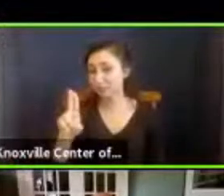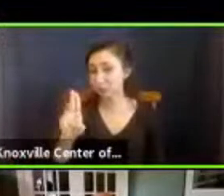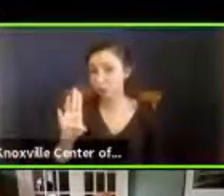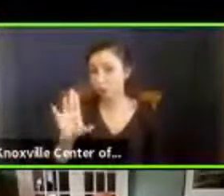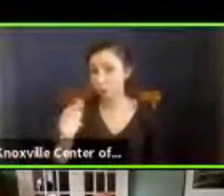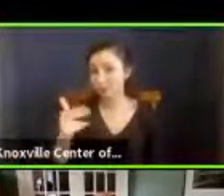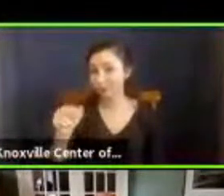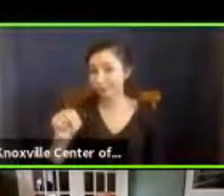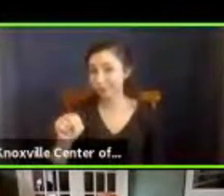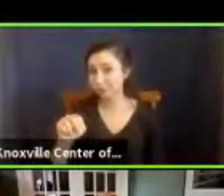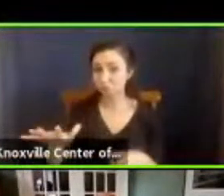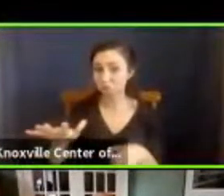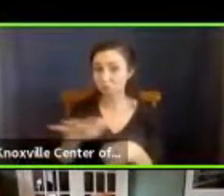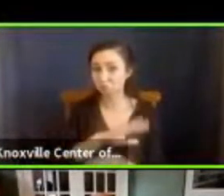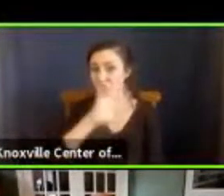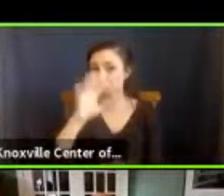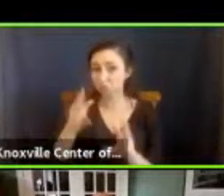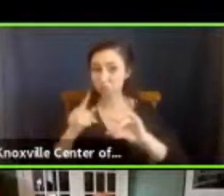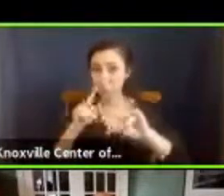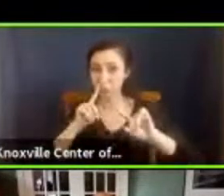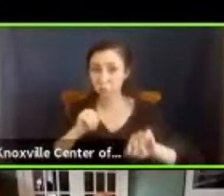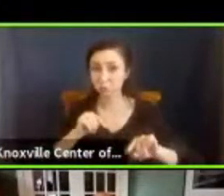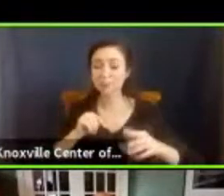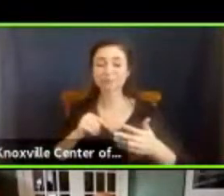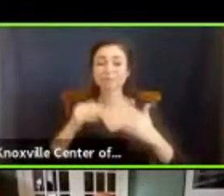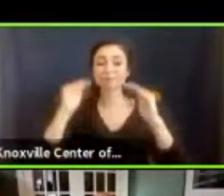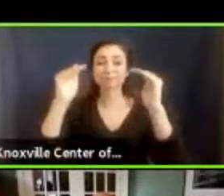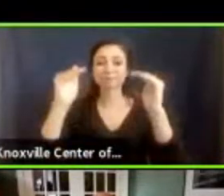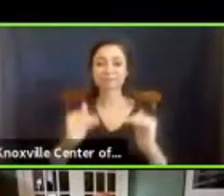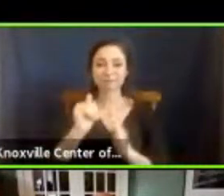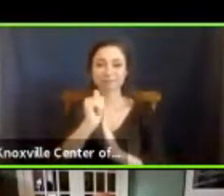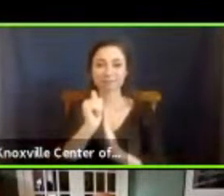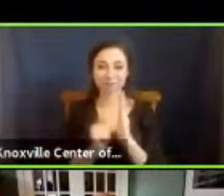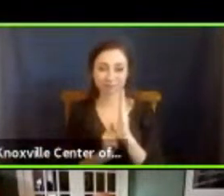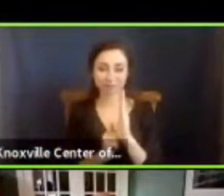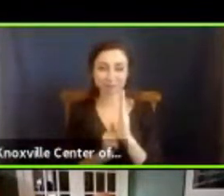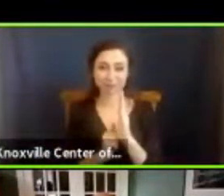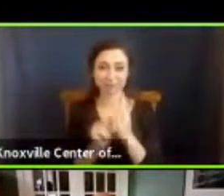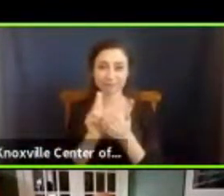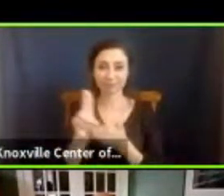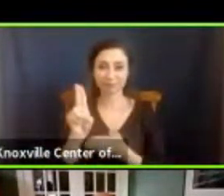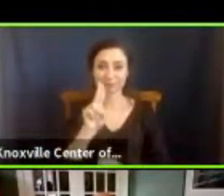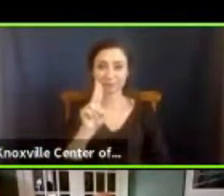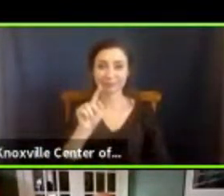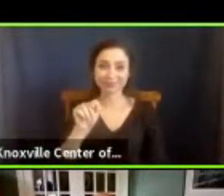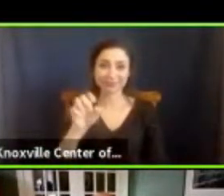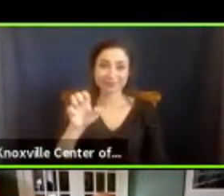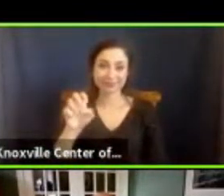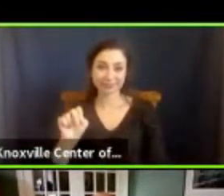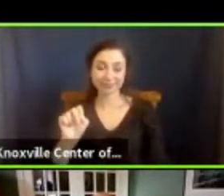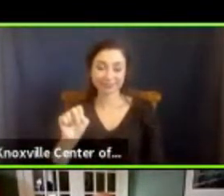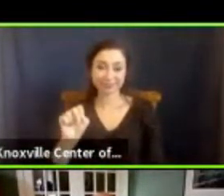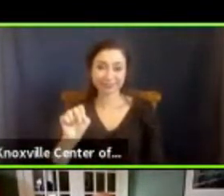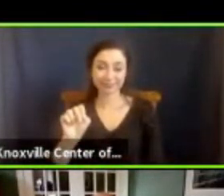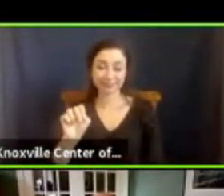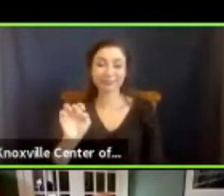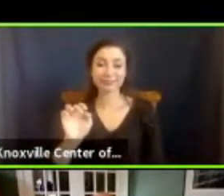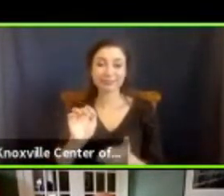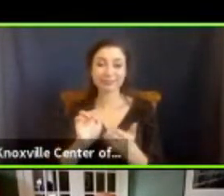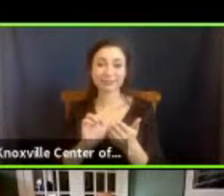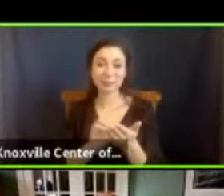report. And next on the agenda is the University of Tennessee Medical